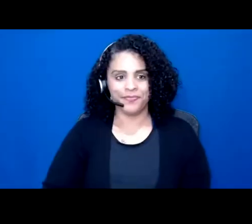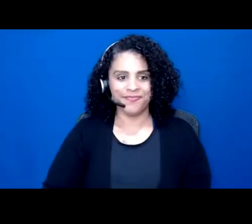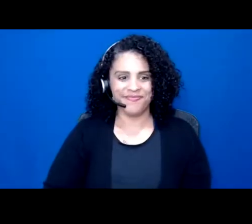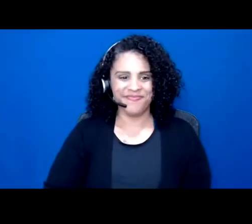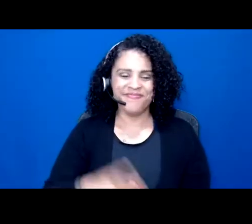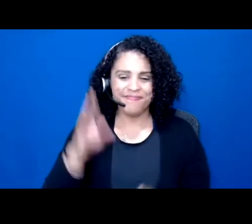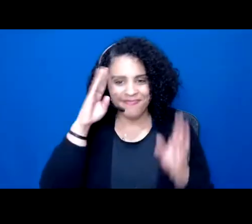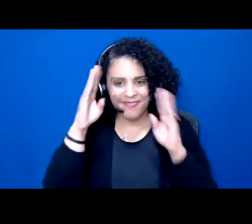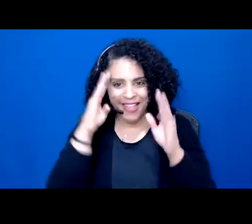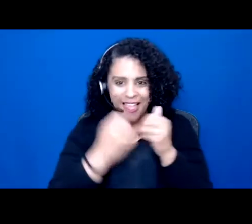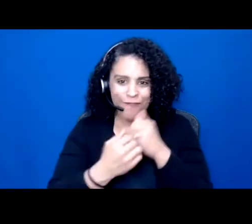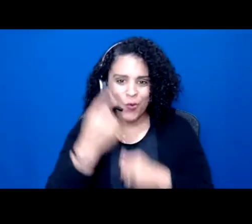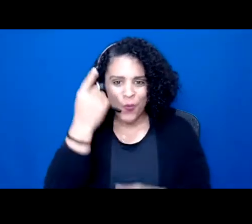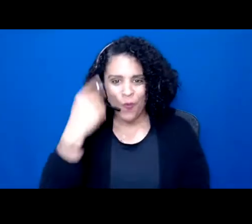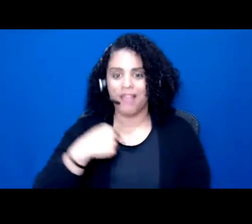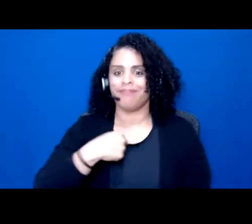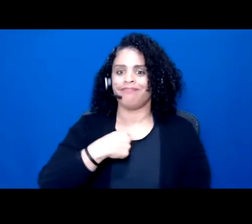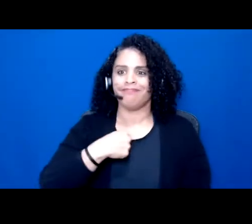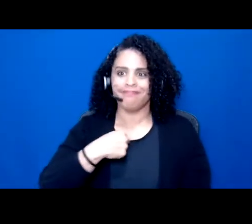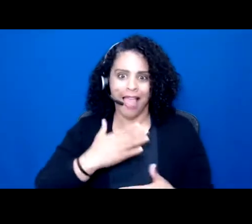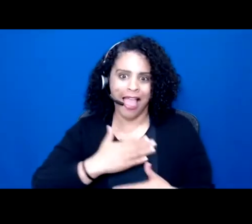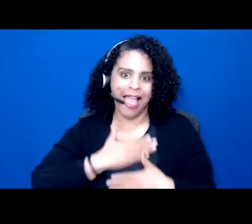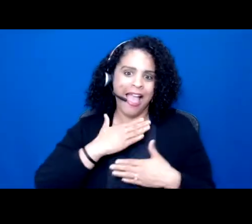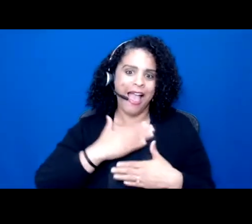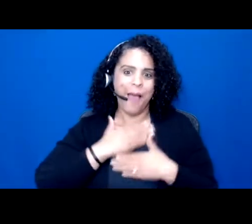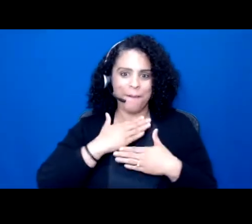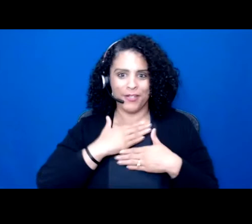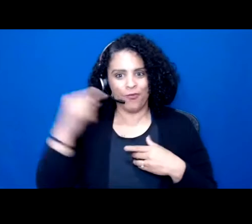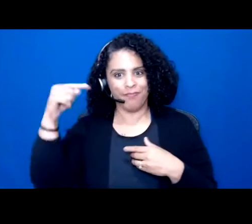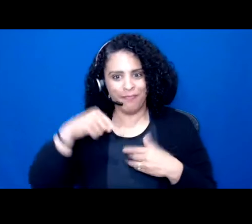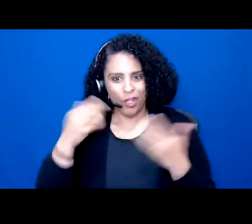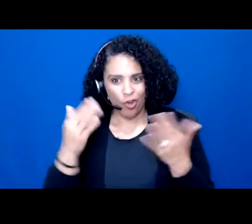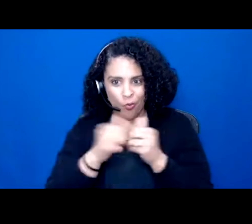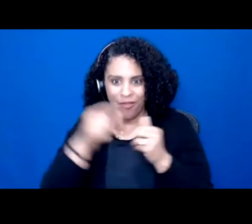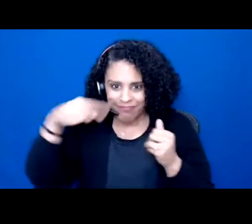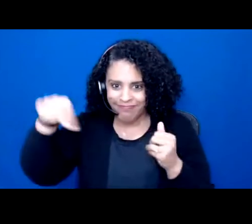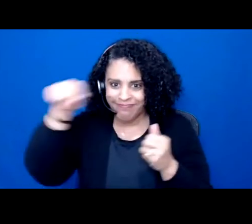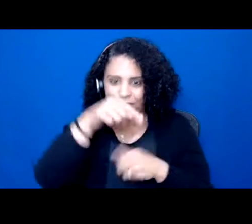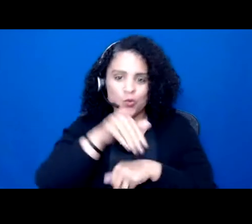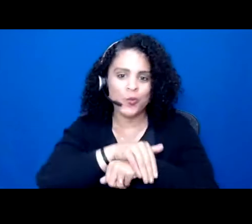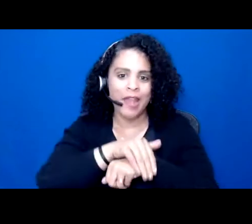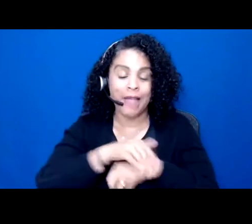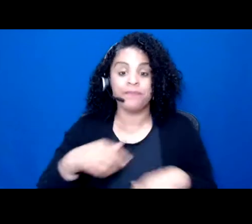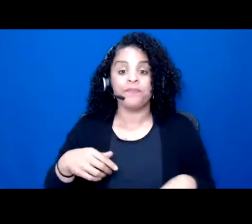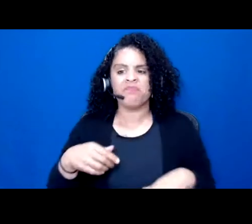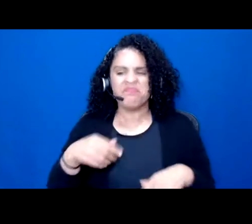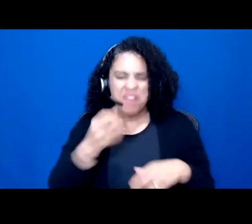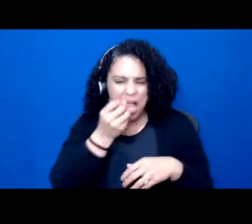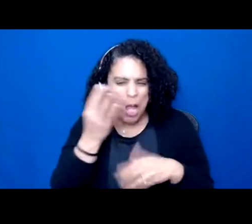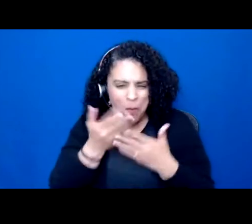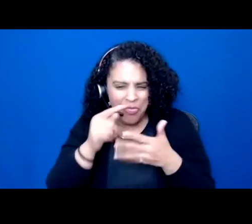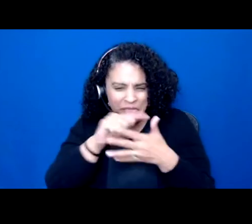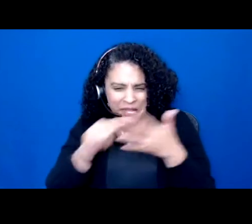Hello, everybody. I'm very happy to be here with all of you tonight. Just a couple of things before